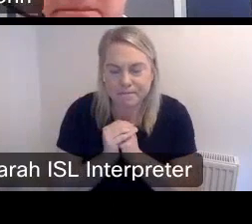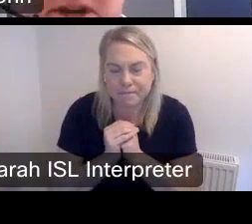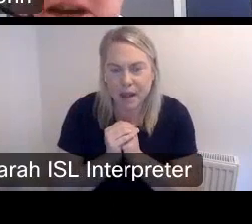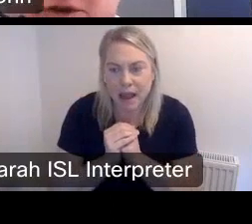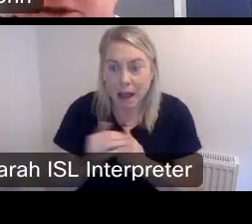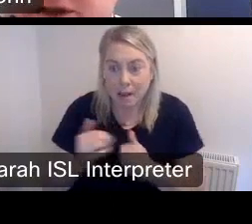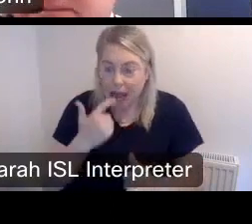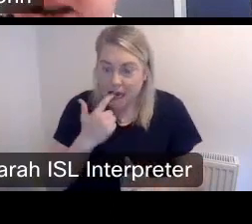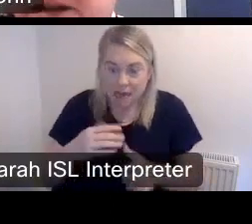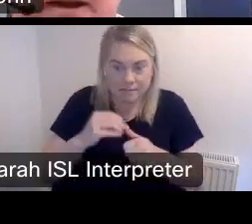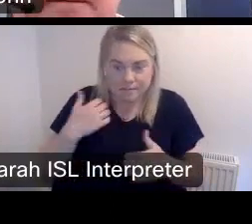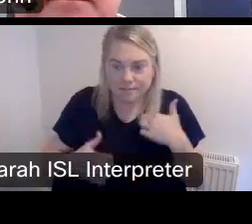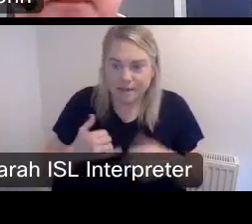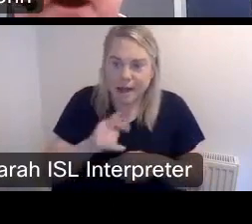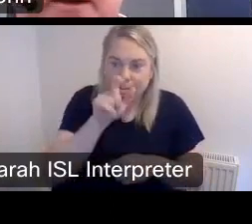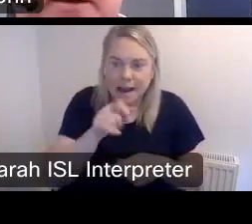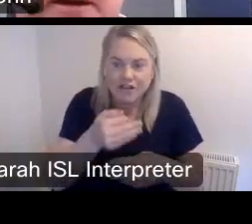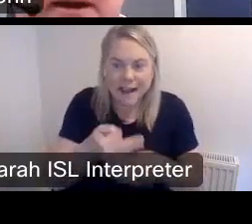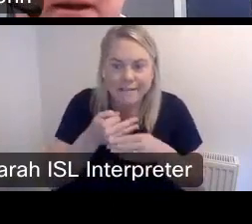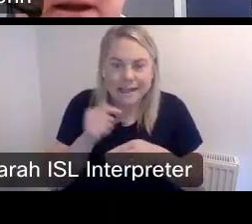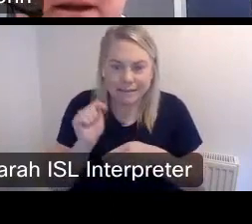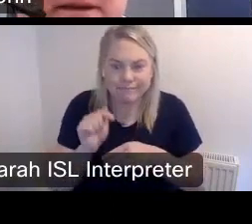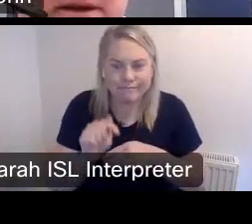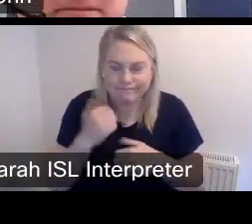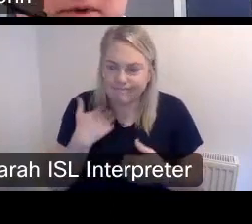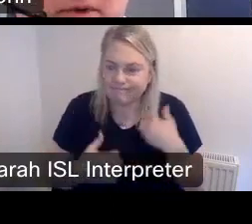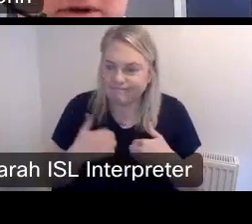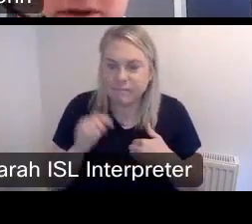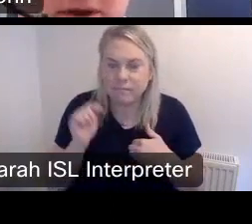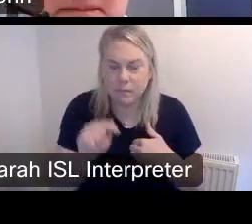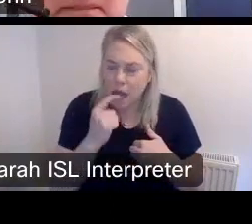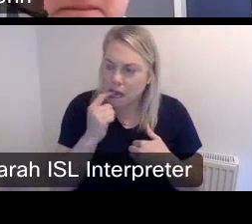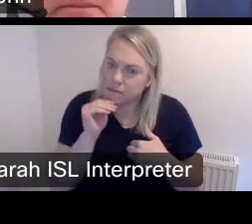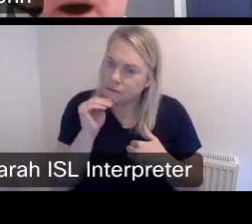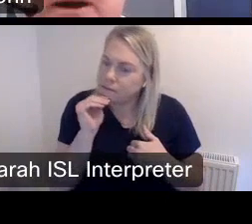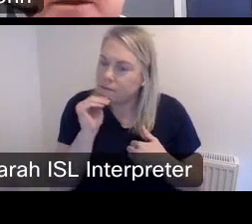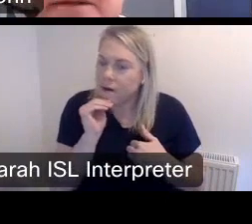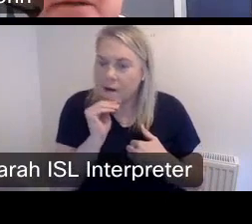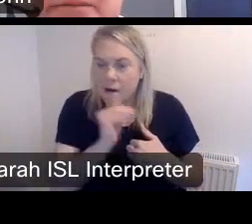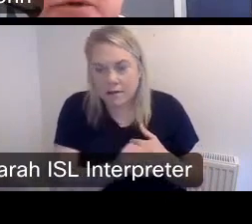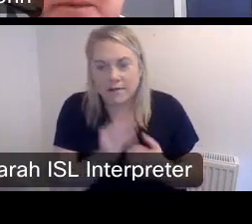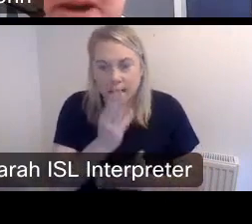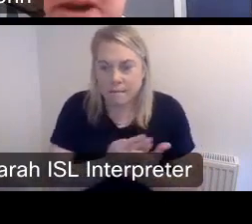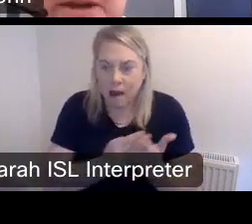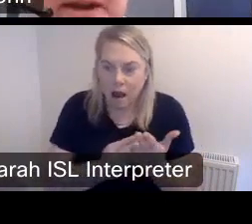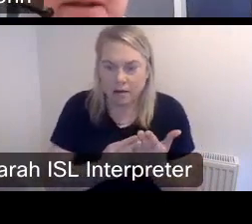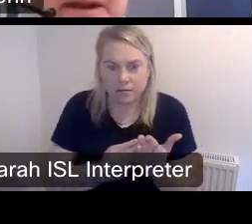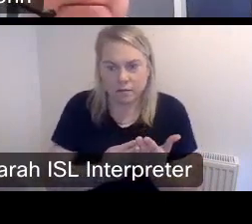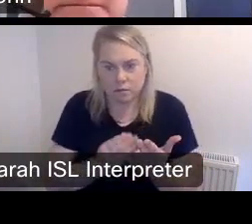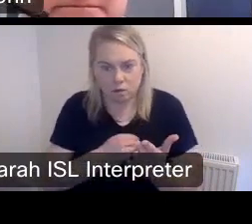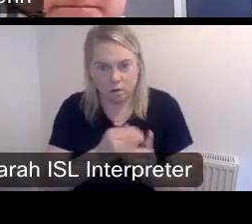particularly interested in patient safety, and I think this is an important part of improving patient